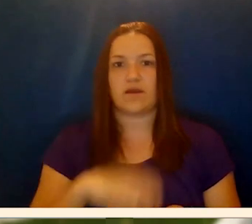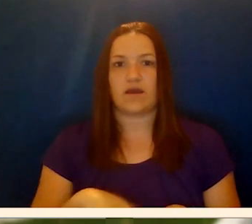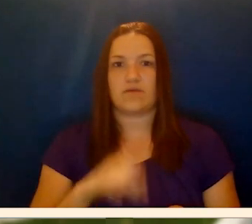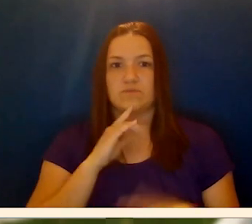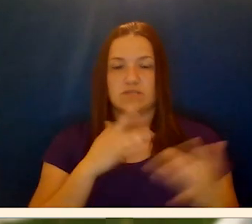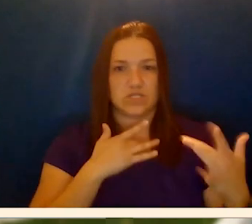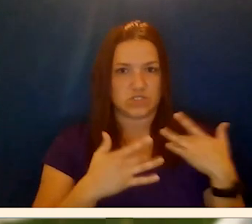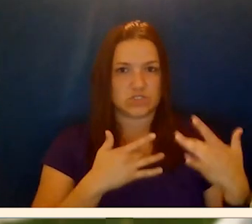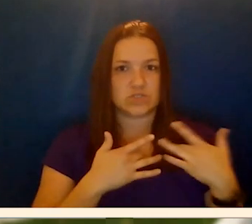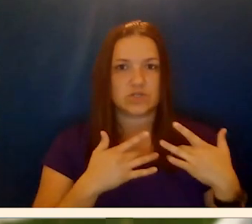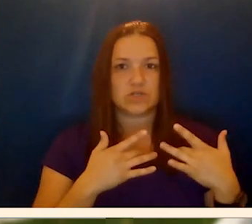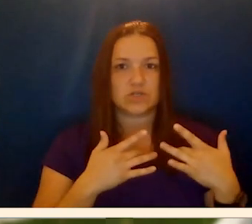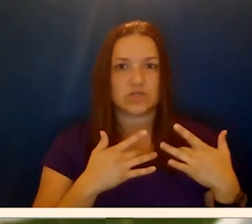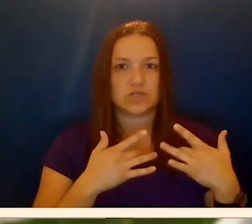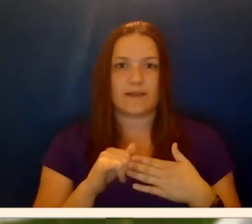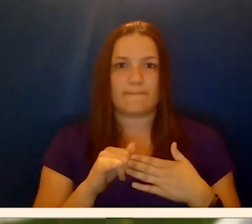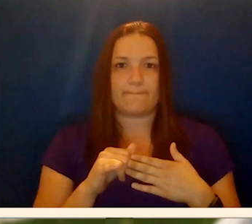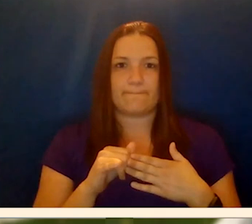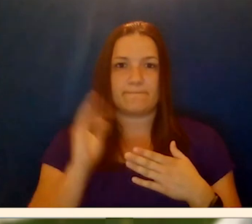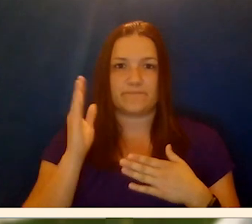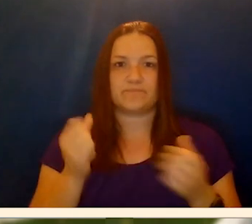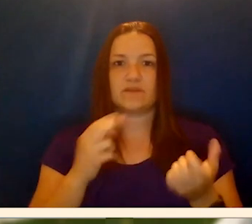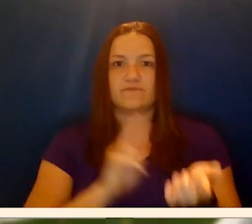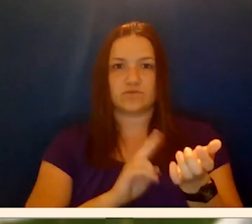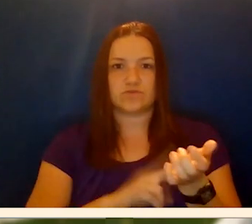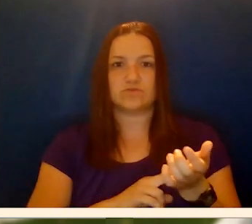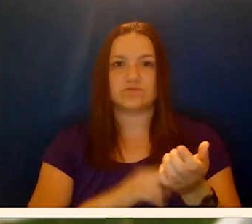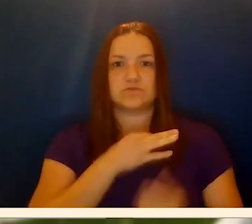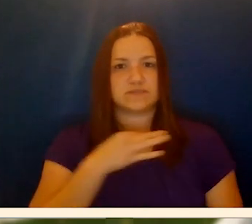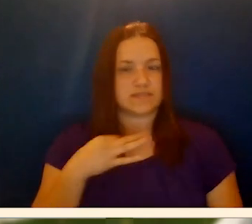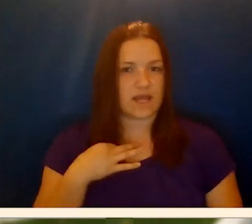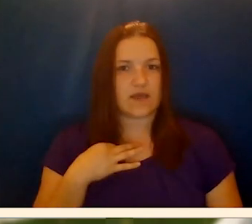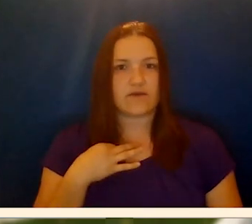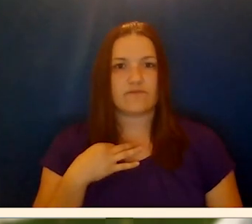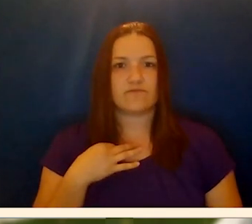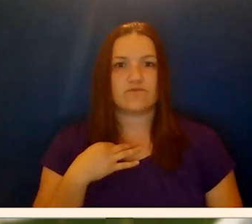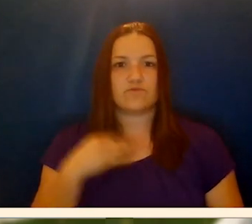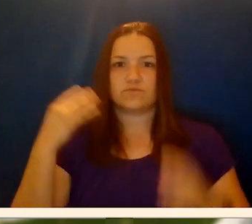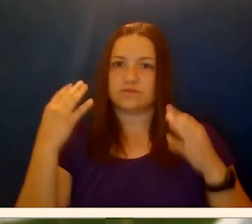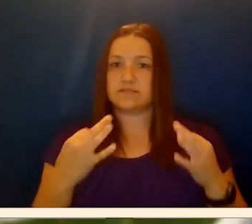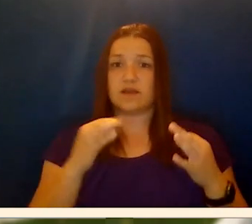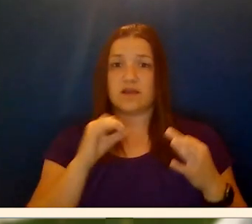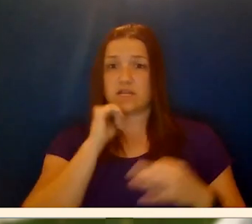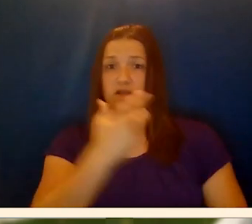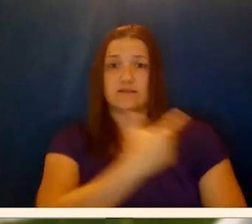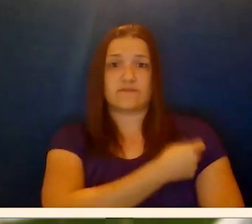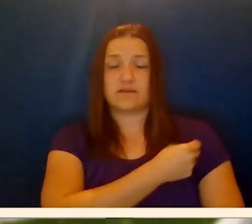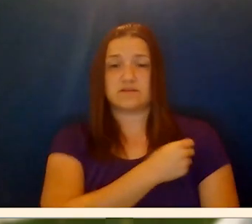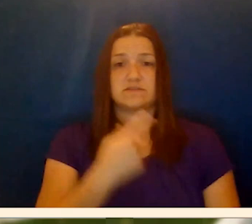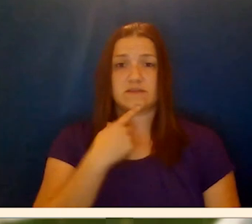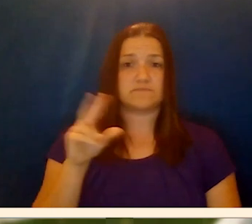gravely concerned that there are going to be a lot of nurses, a lot of employees that will choose not to get